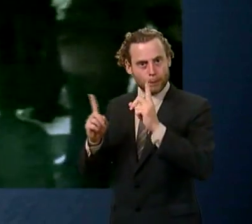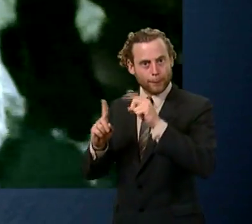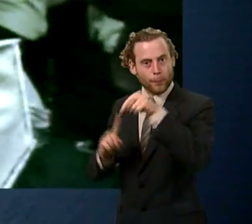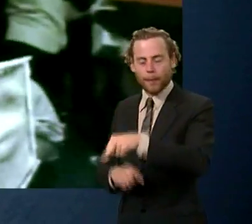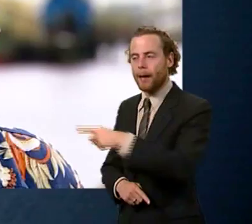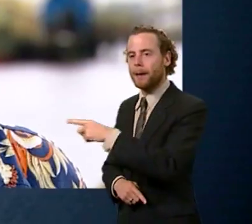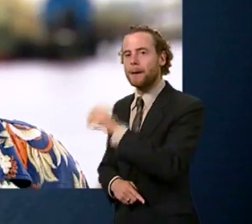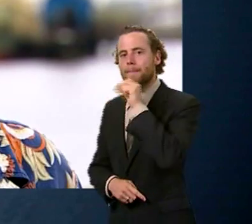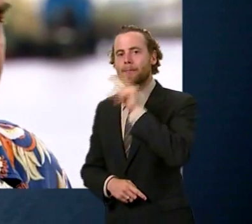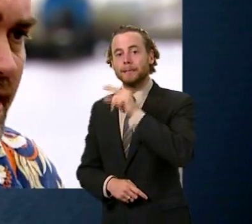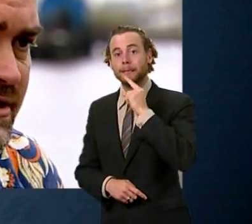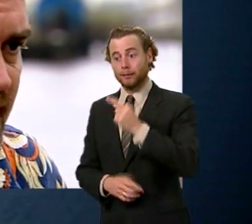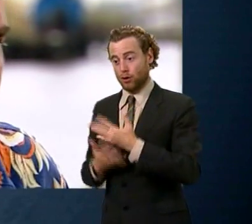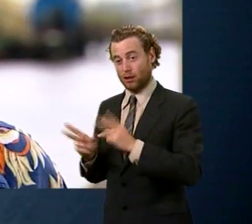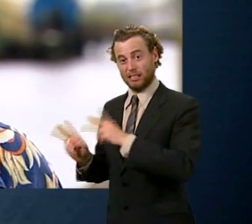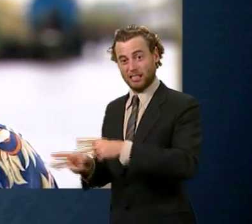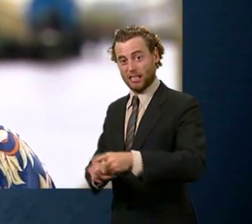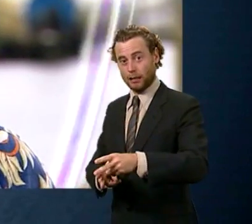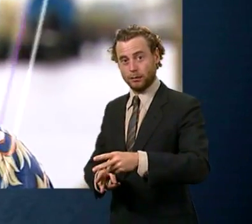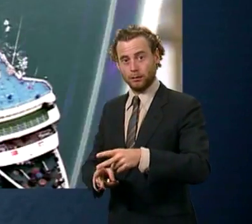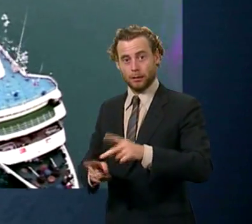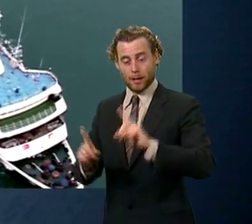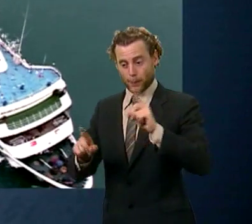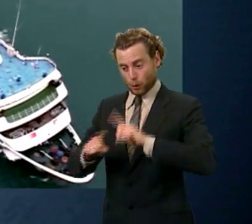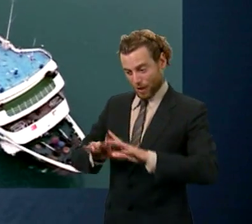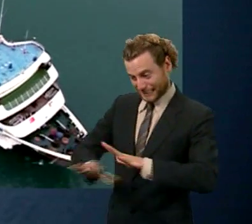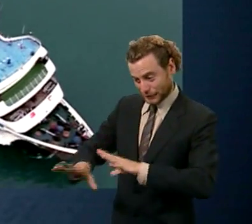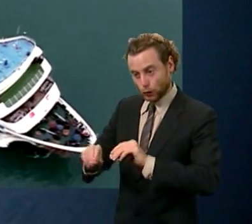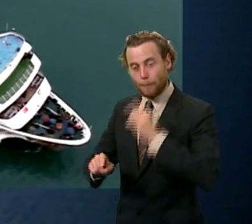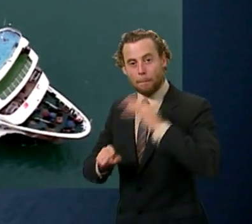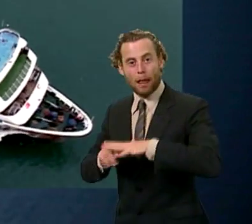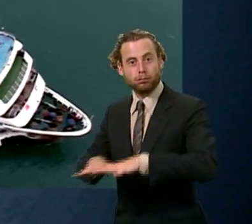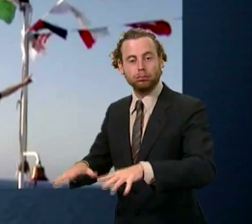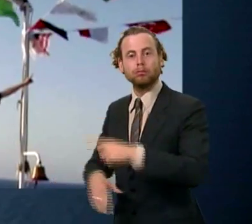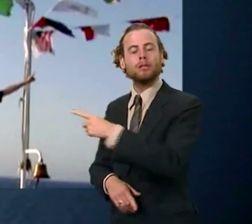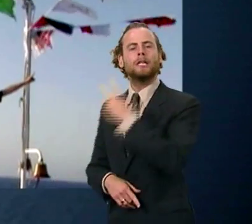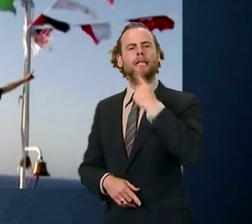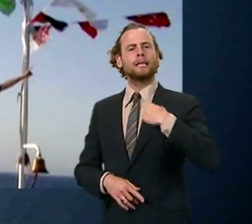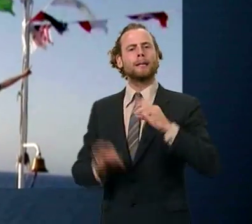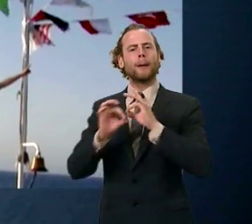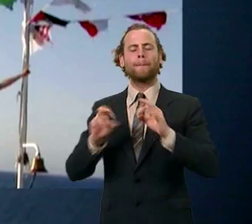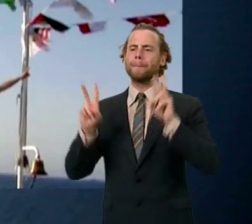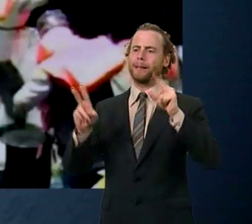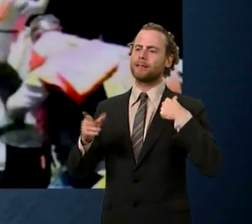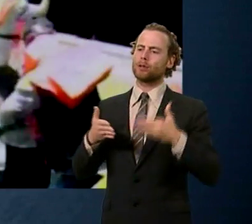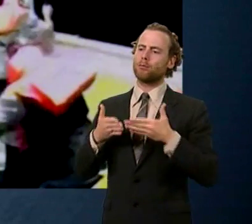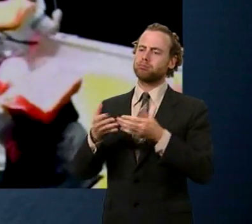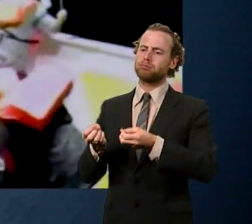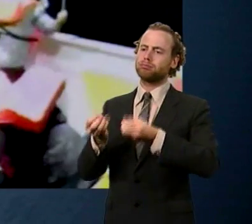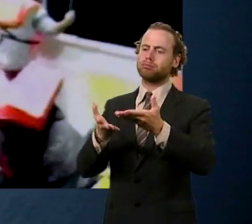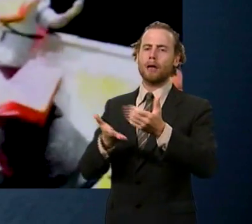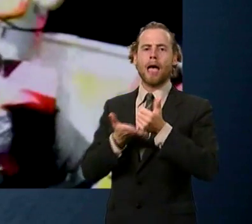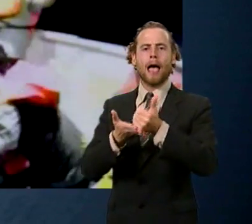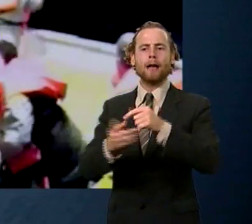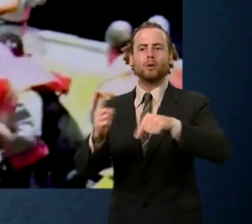were piling up, people frantically trying to stem the flow of blood. They said it was a peace mission bringing aid to the people of Gaza, a